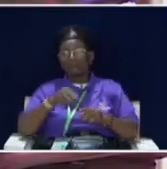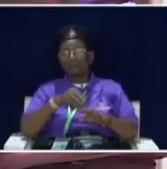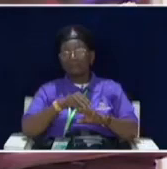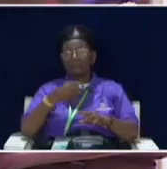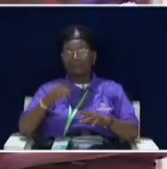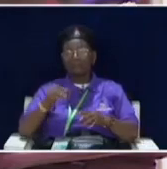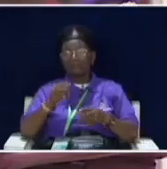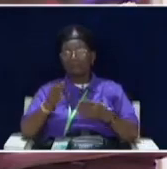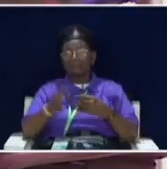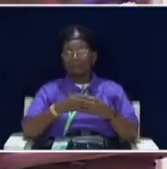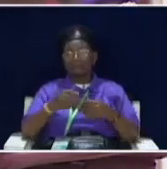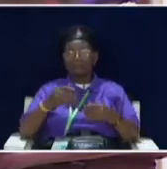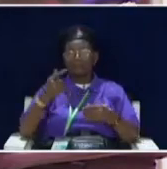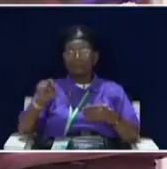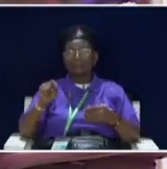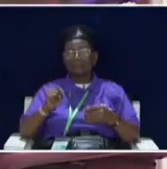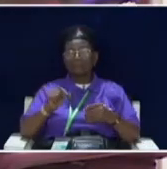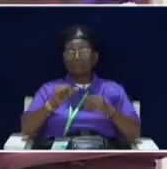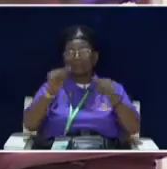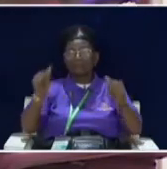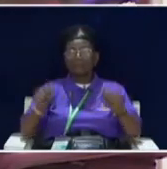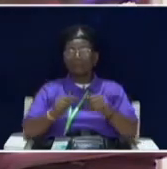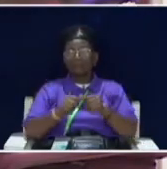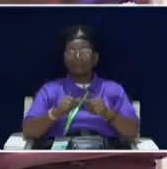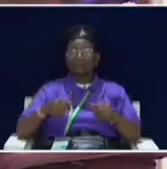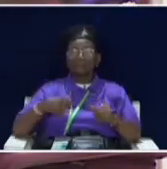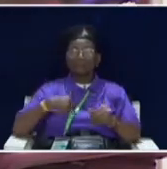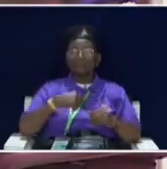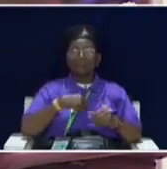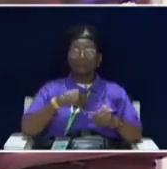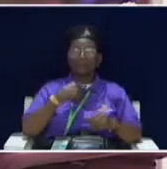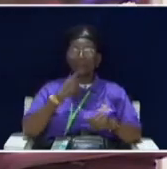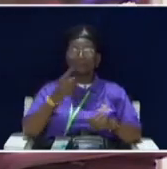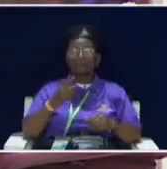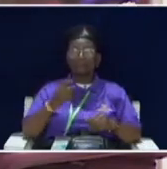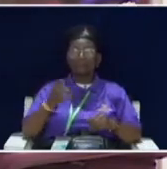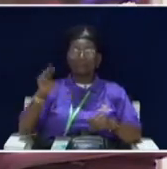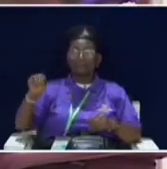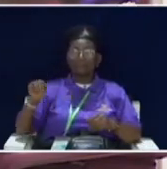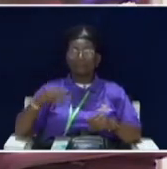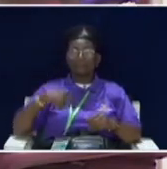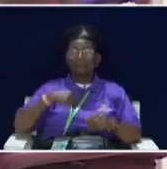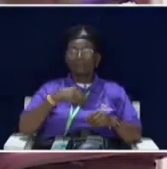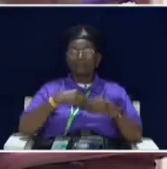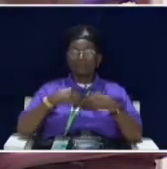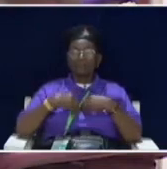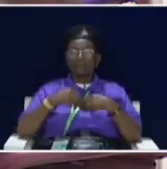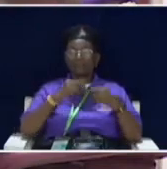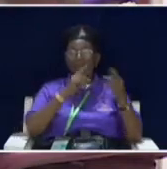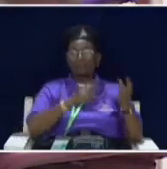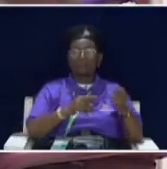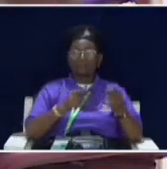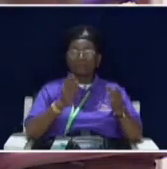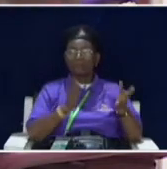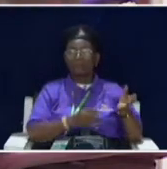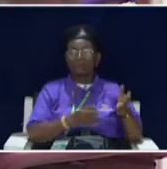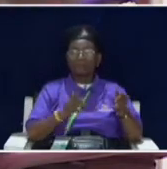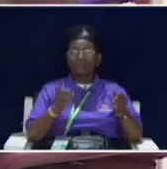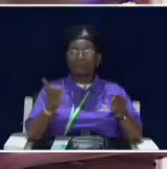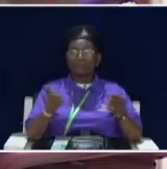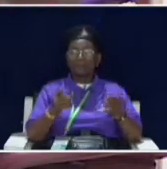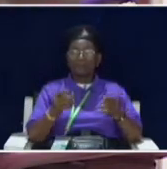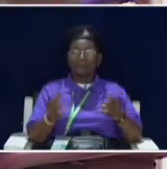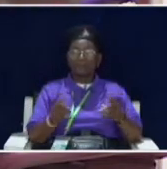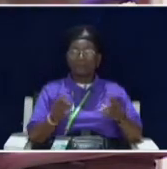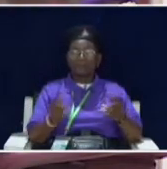auditorium. They told him, we've already brought you here. We can't carry